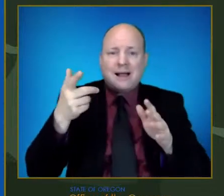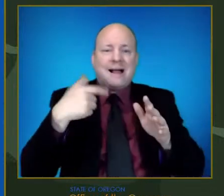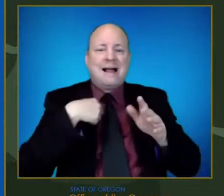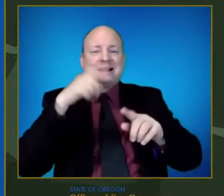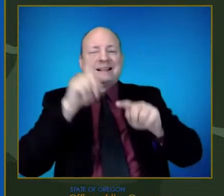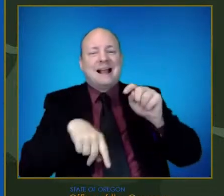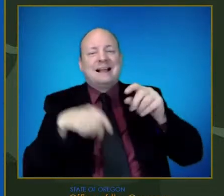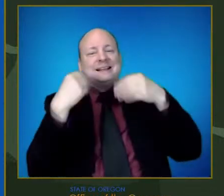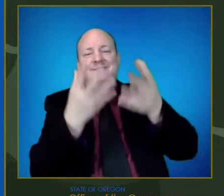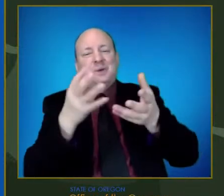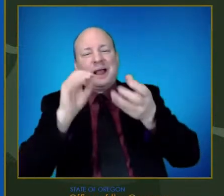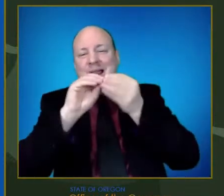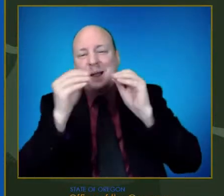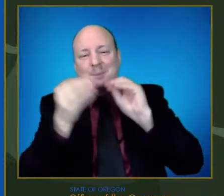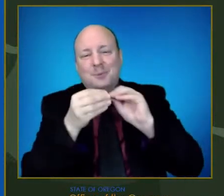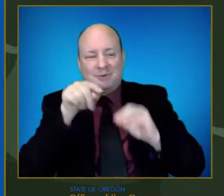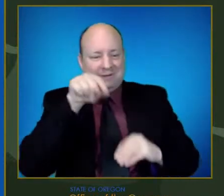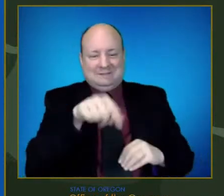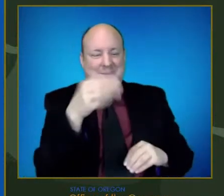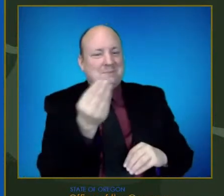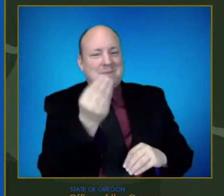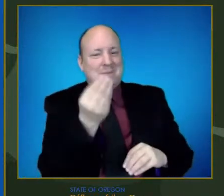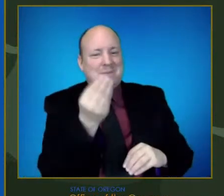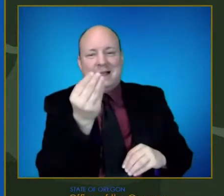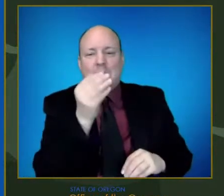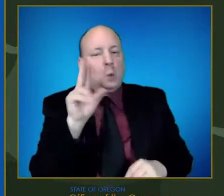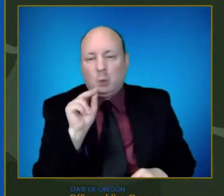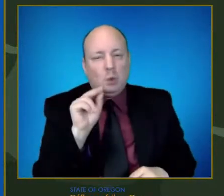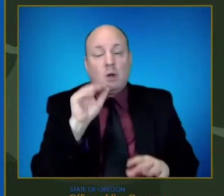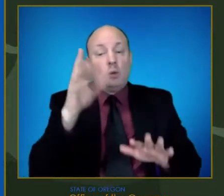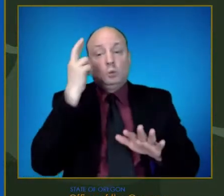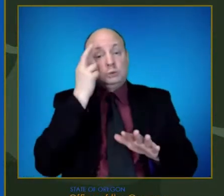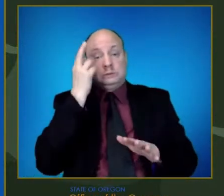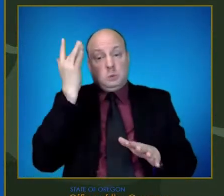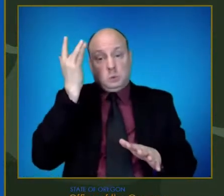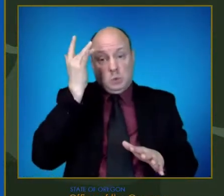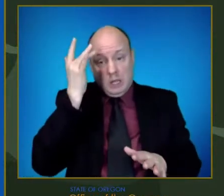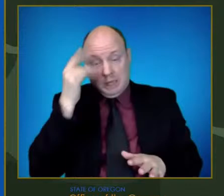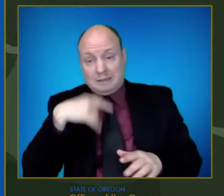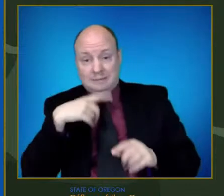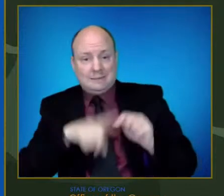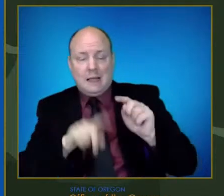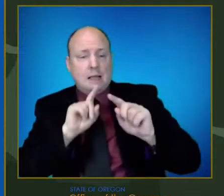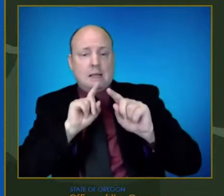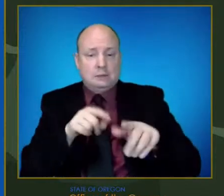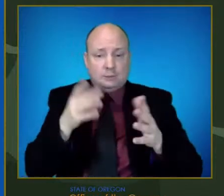and the reason for that is we're at a place now where people are